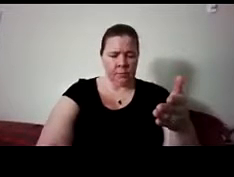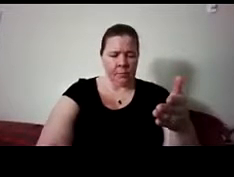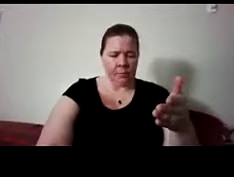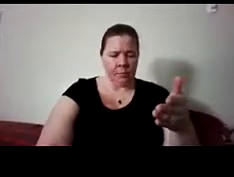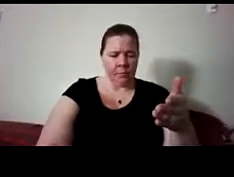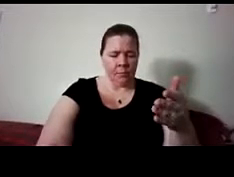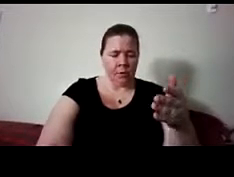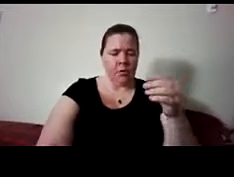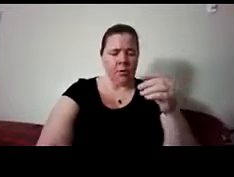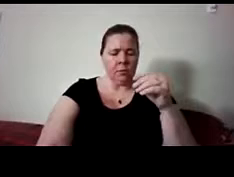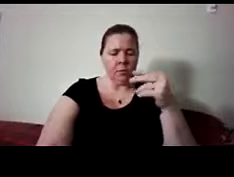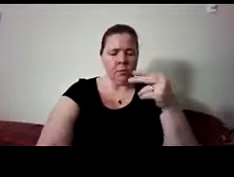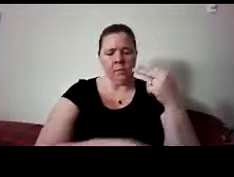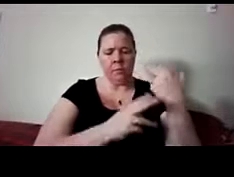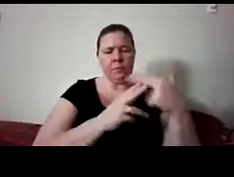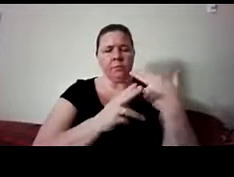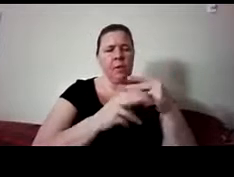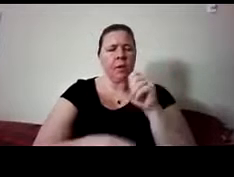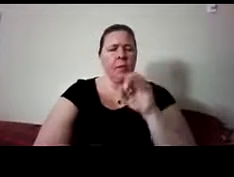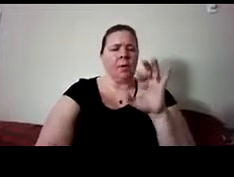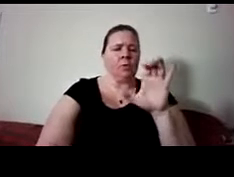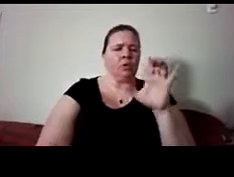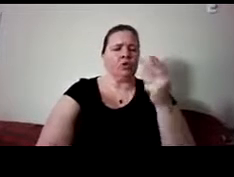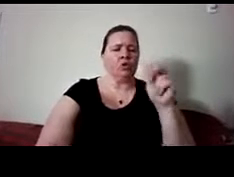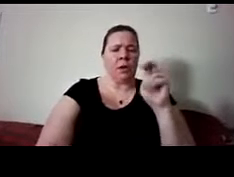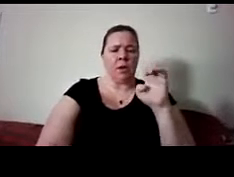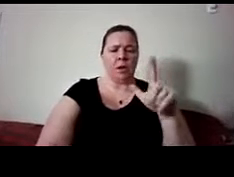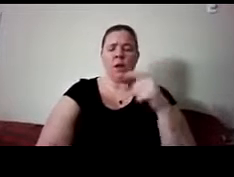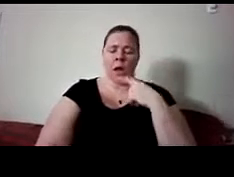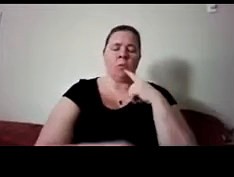What are the name of the channel? I'll post it in the chat now.